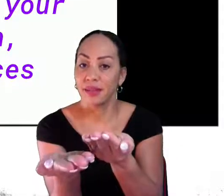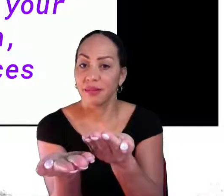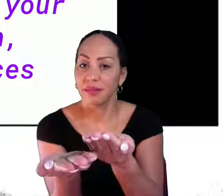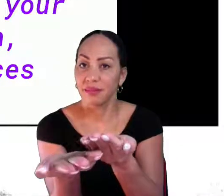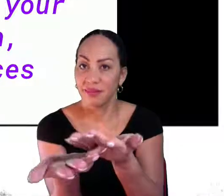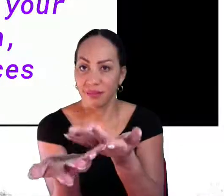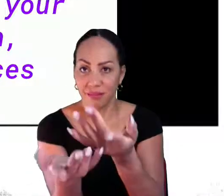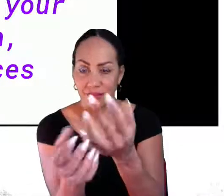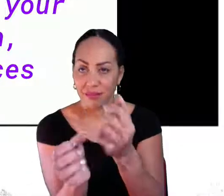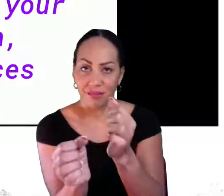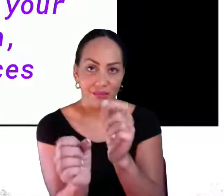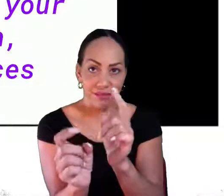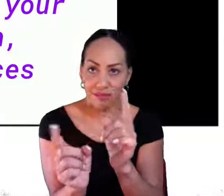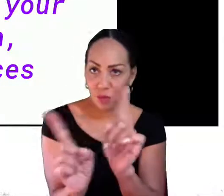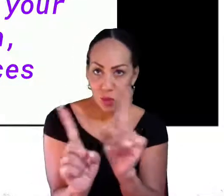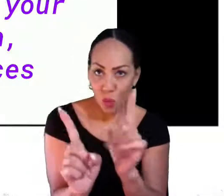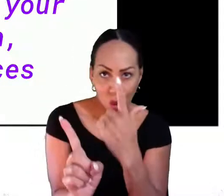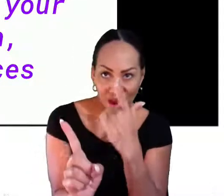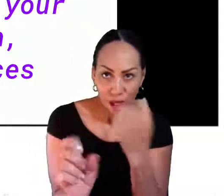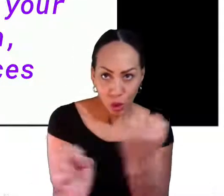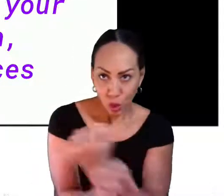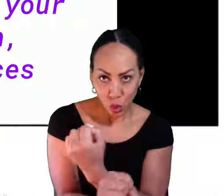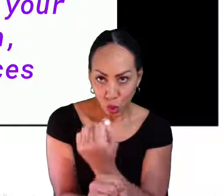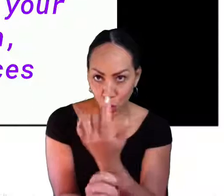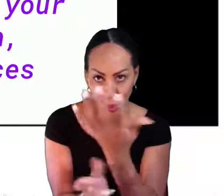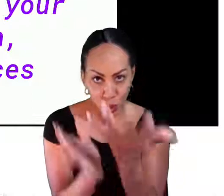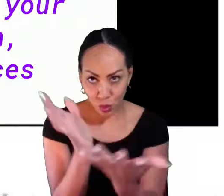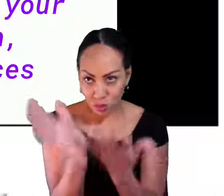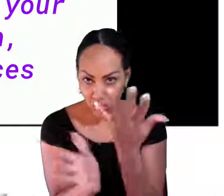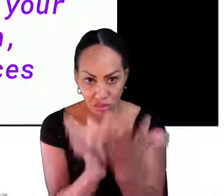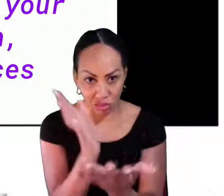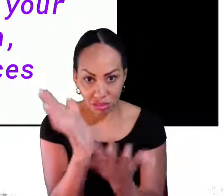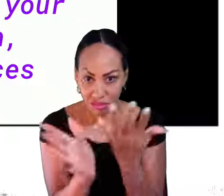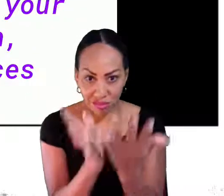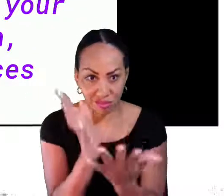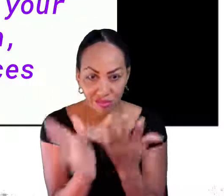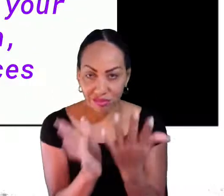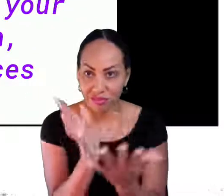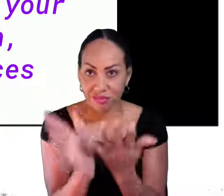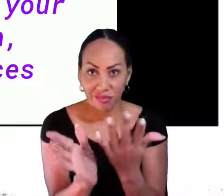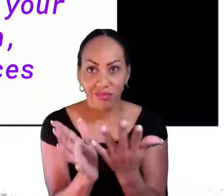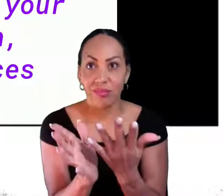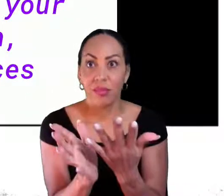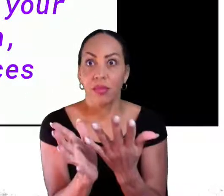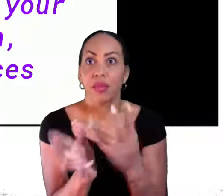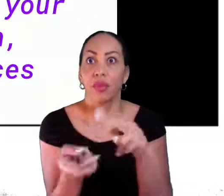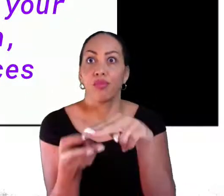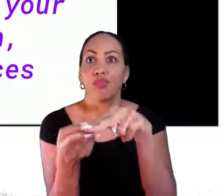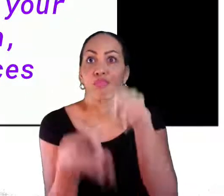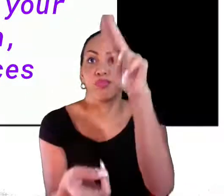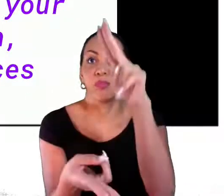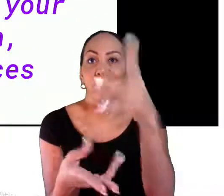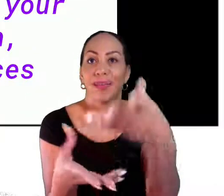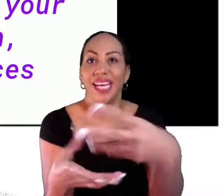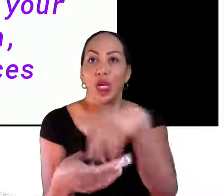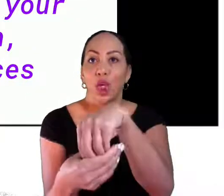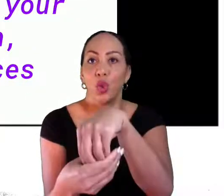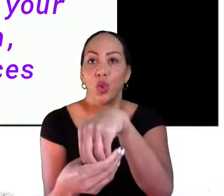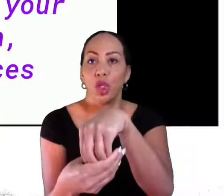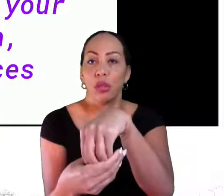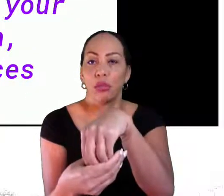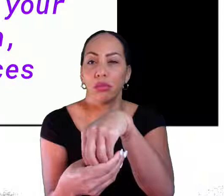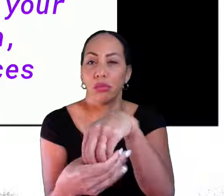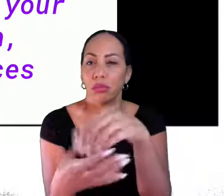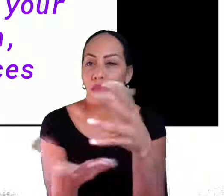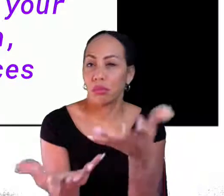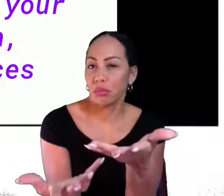know that might include, might increase inclusion where you are? And I just want you to take